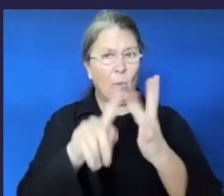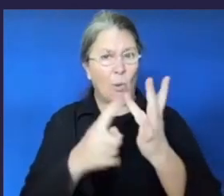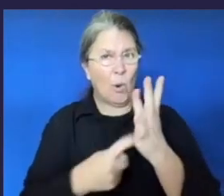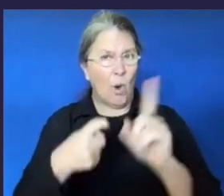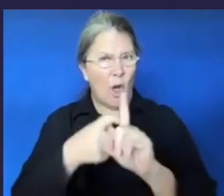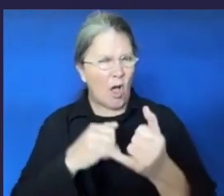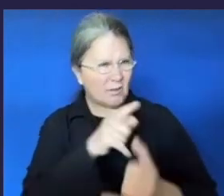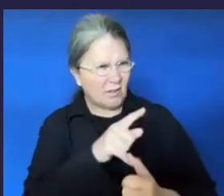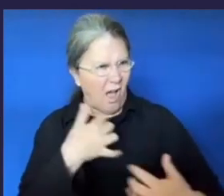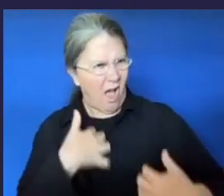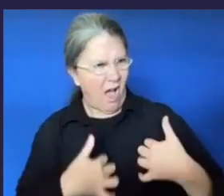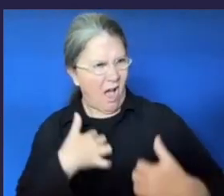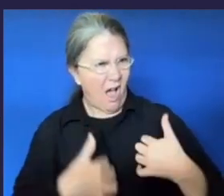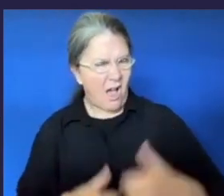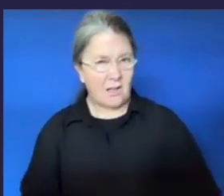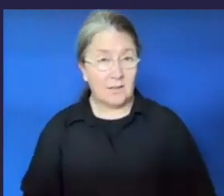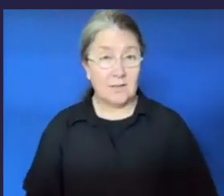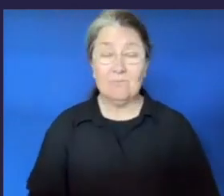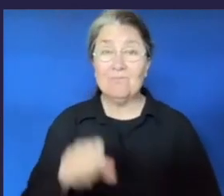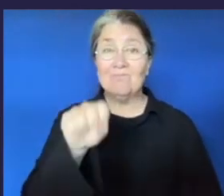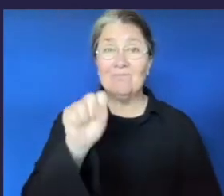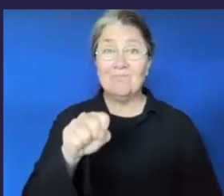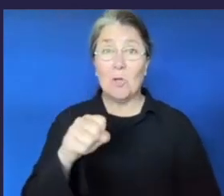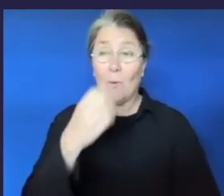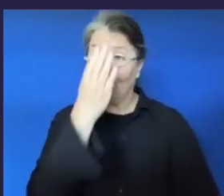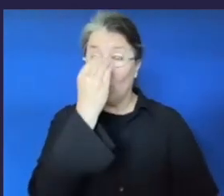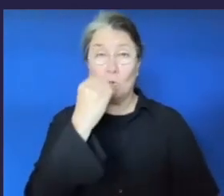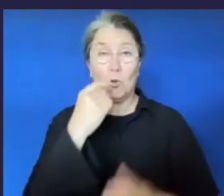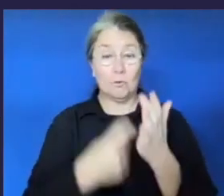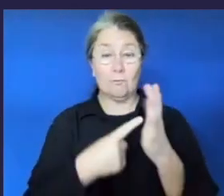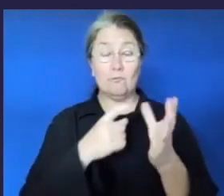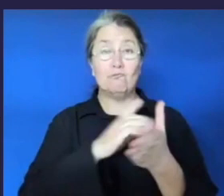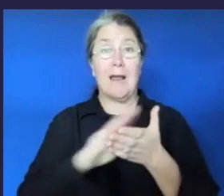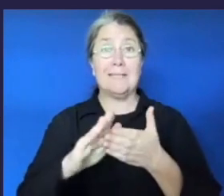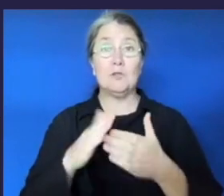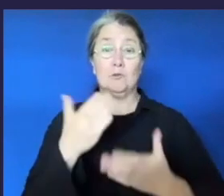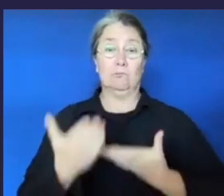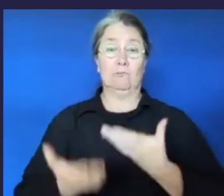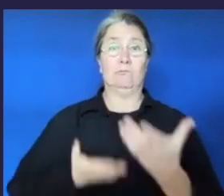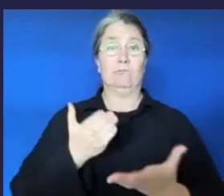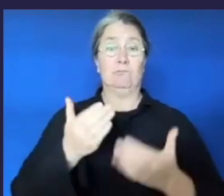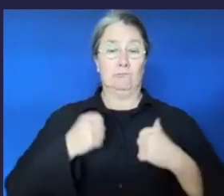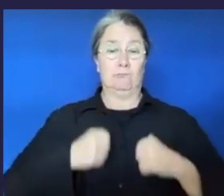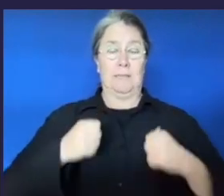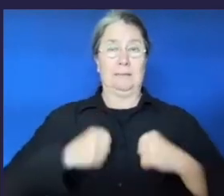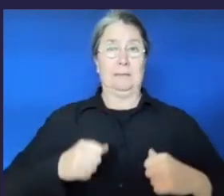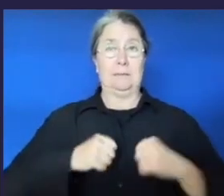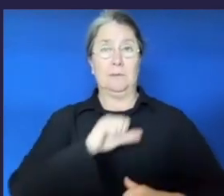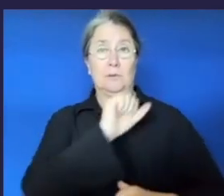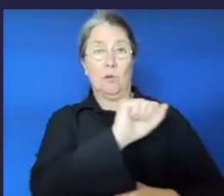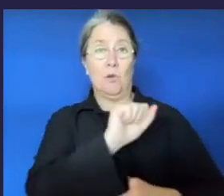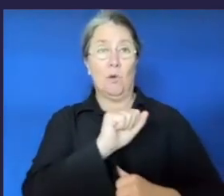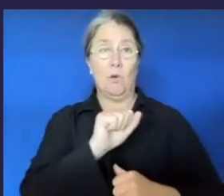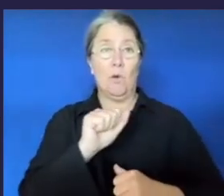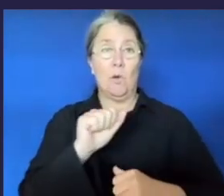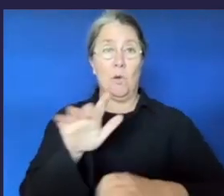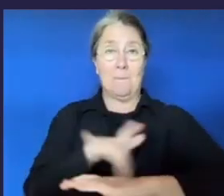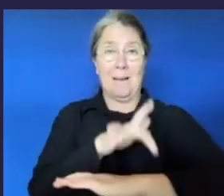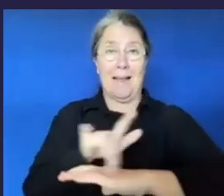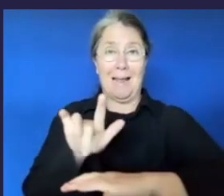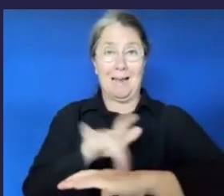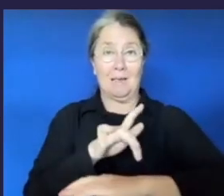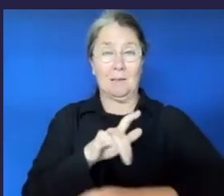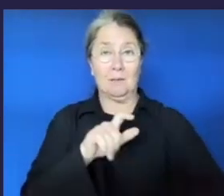Rach rehearsing her own production. I heard they're helping you write songs for it. Yeah, it's gonna be something. And you're going to sing?